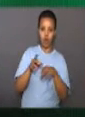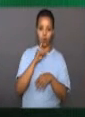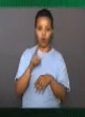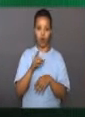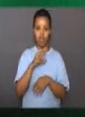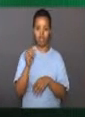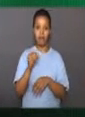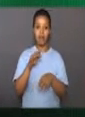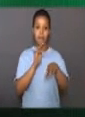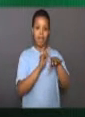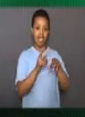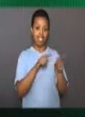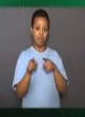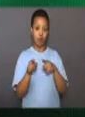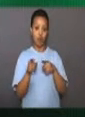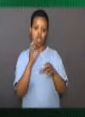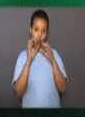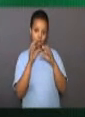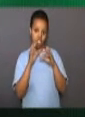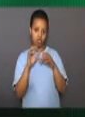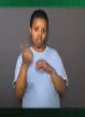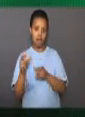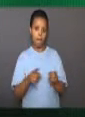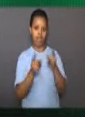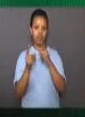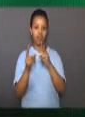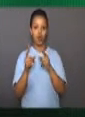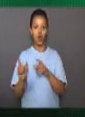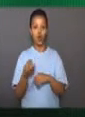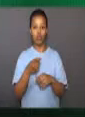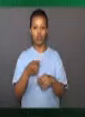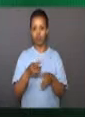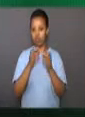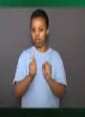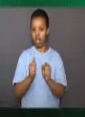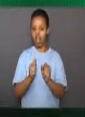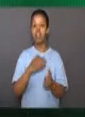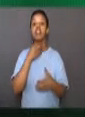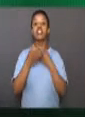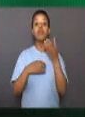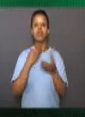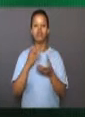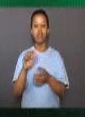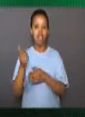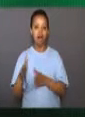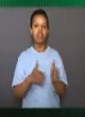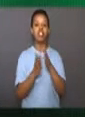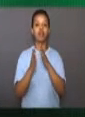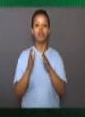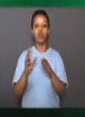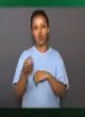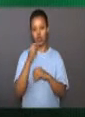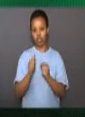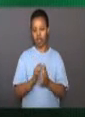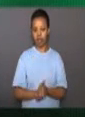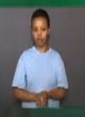to communicate. Also, song is used by different species to attract a mate